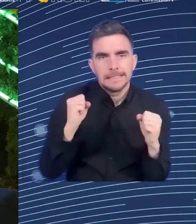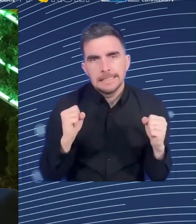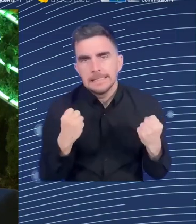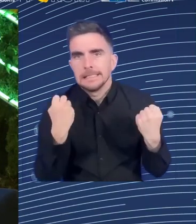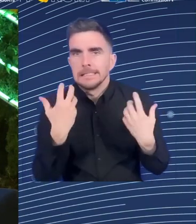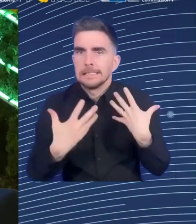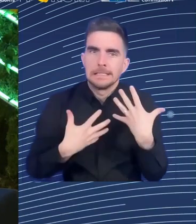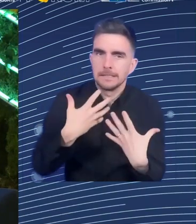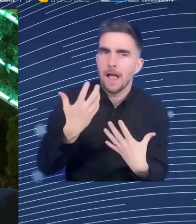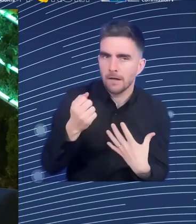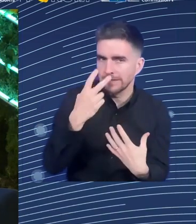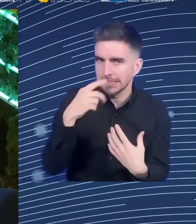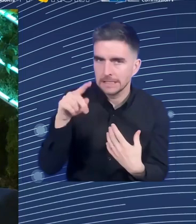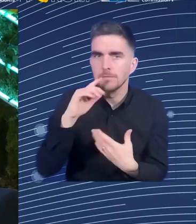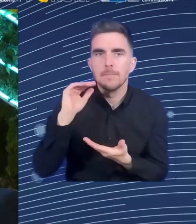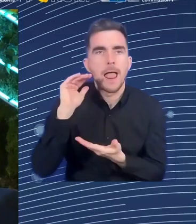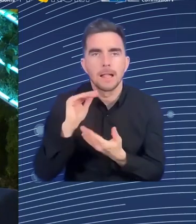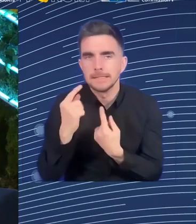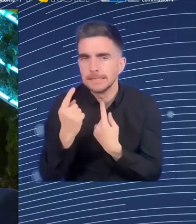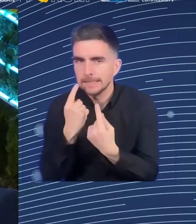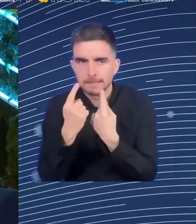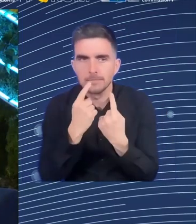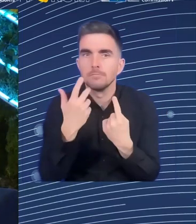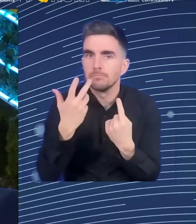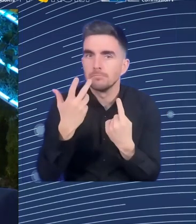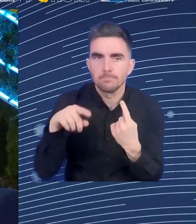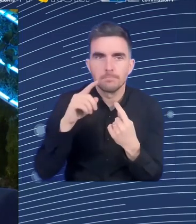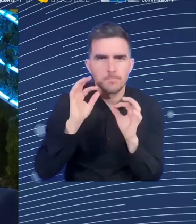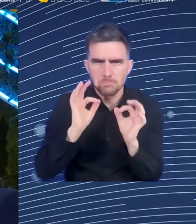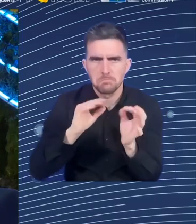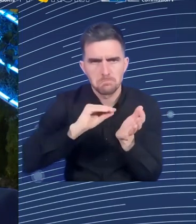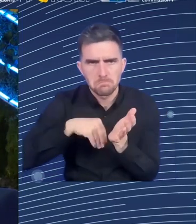than others? I mean, in some cases it's pretty obvious, but in others it isn't.